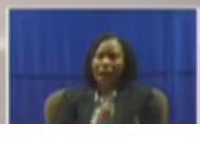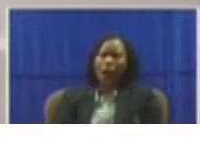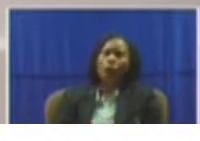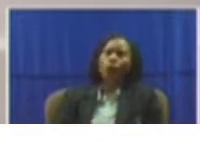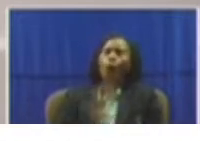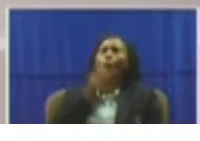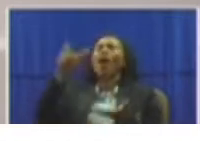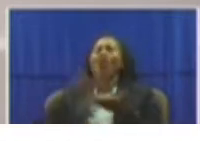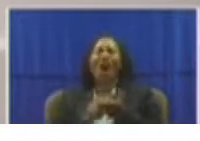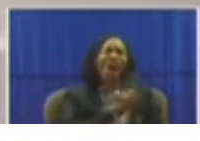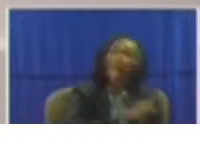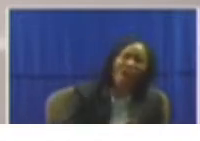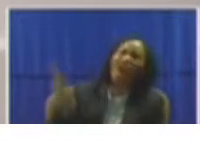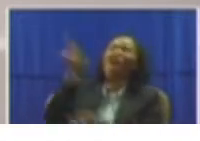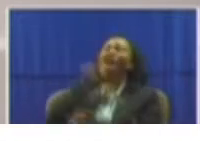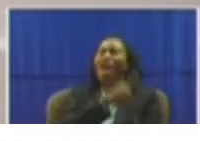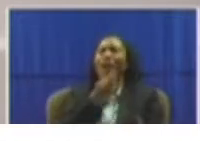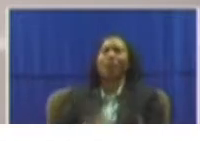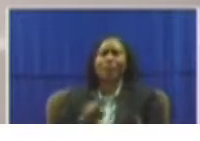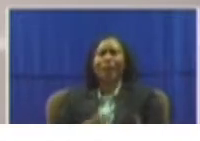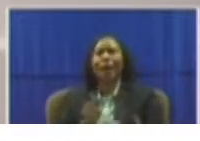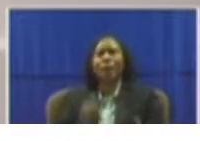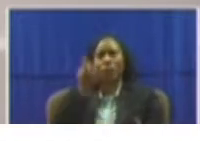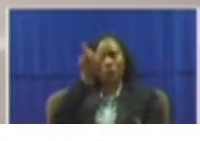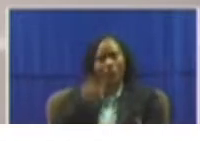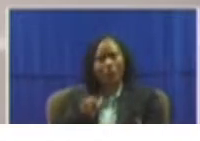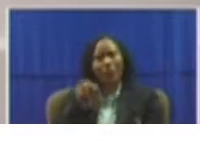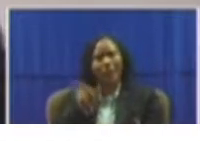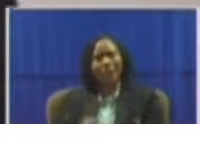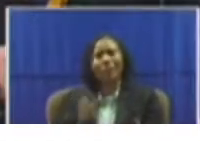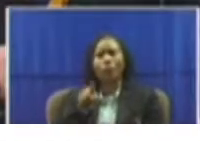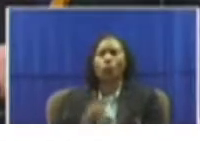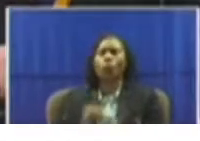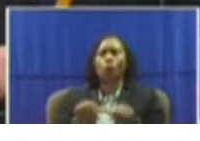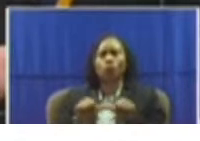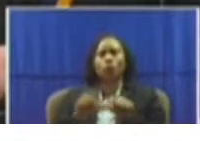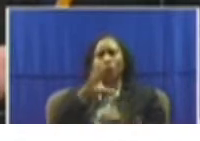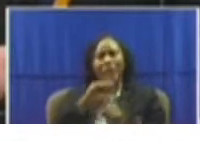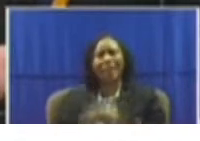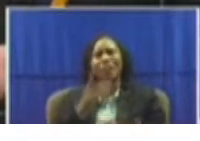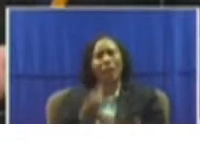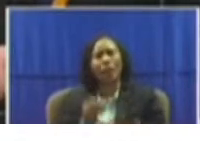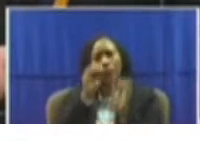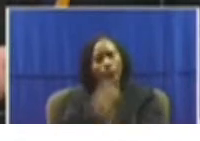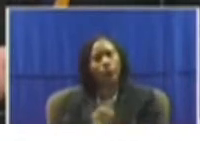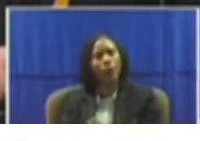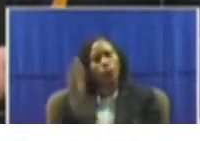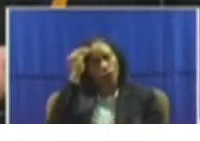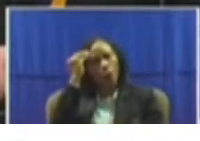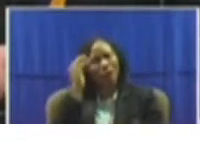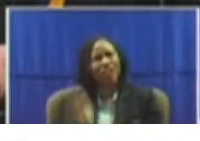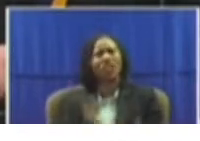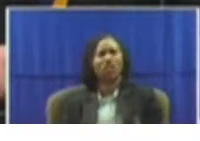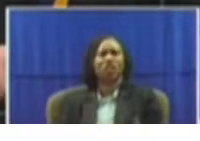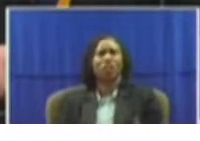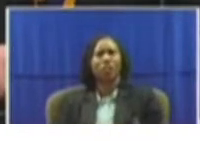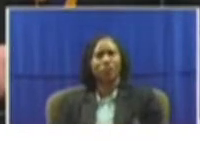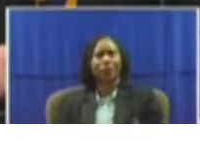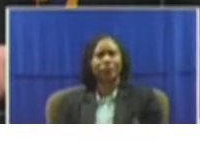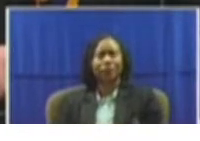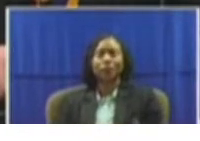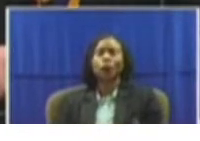on the podium, and it's not done. He knows it. Thank you very much, Honorable Richard.